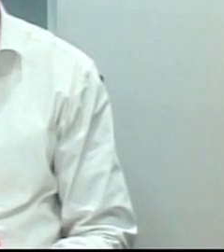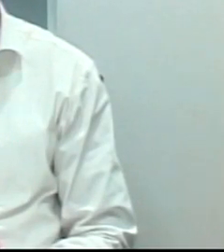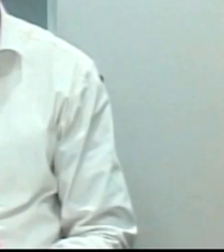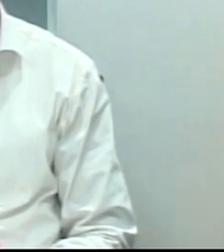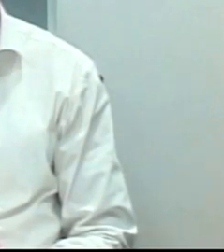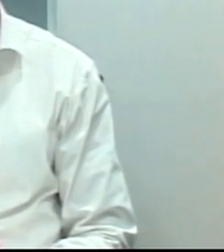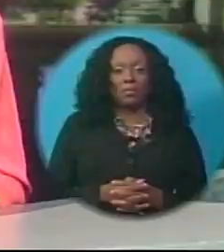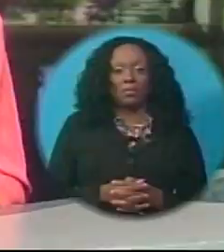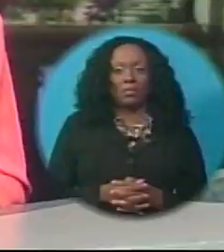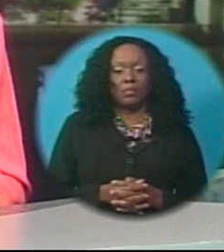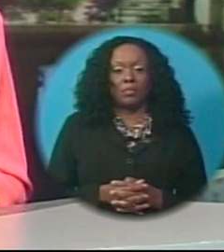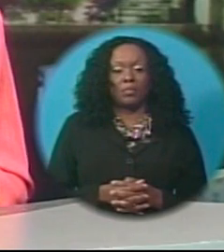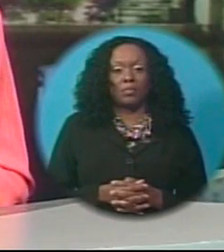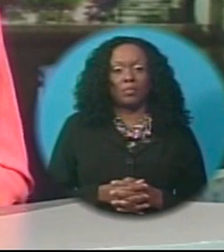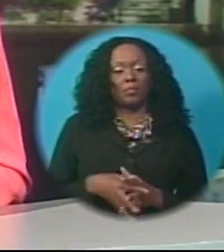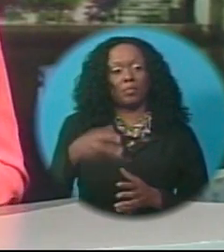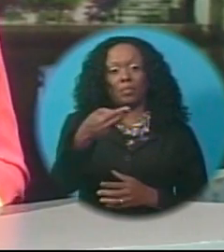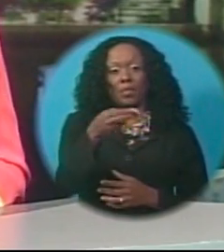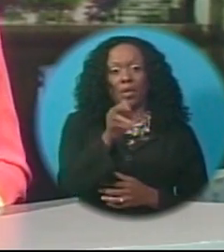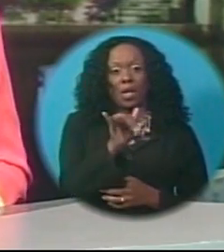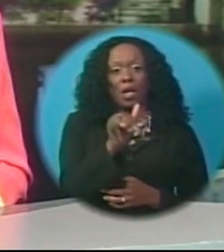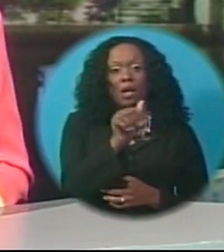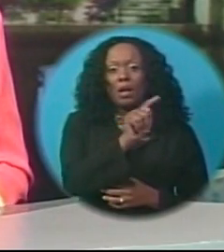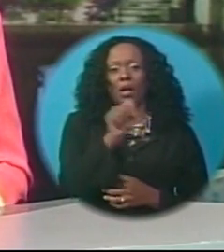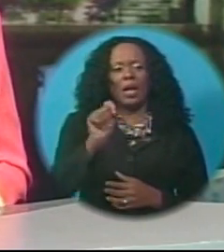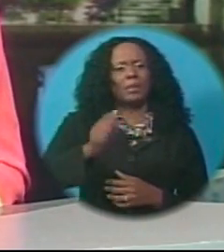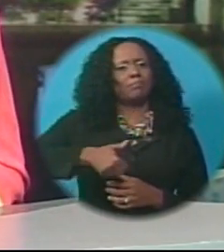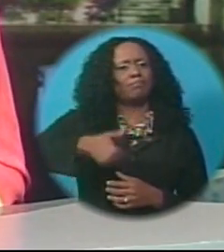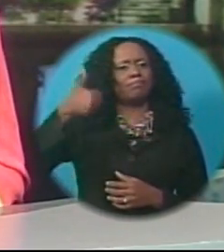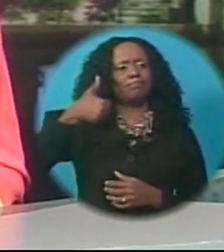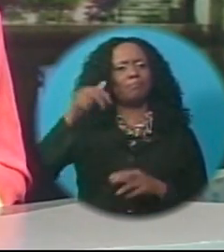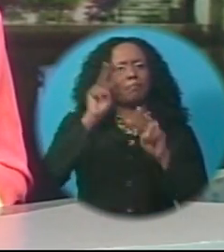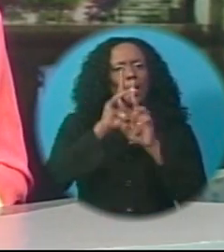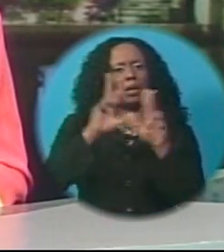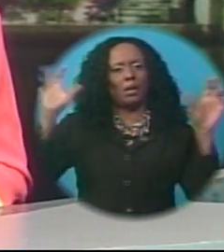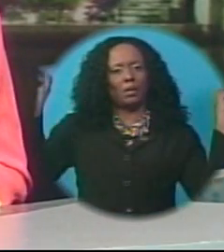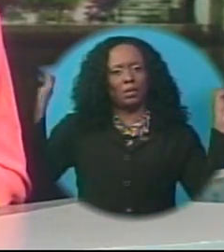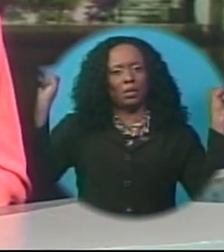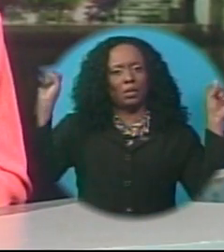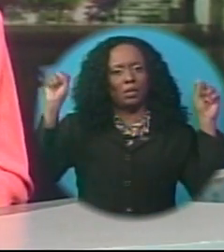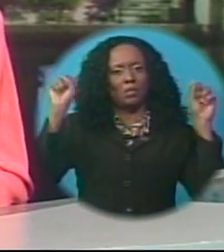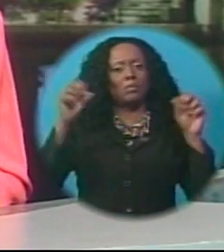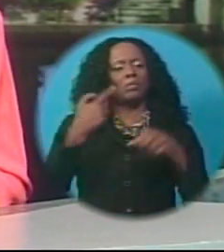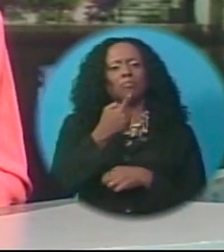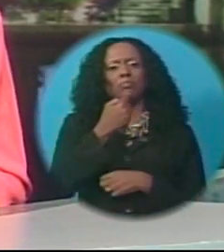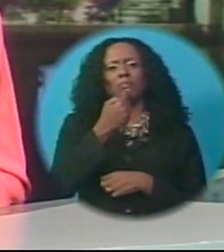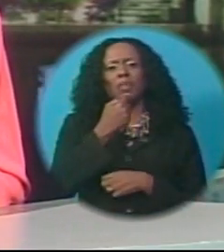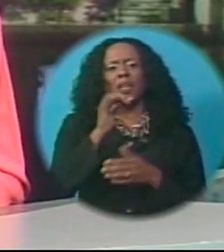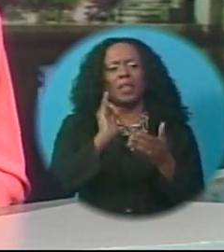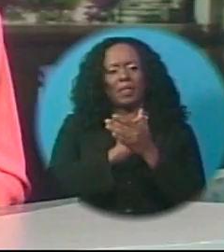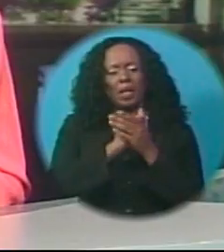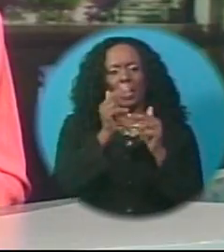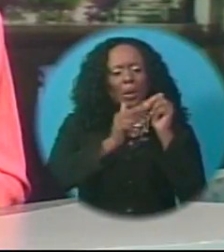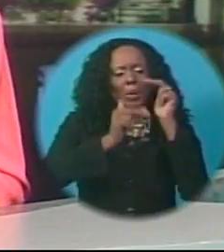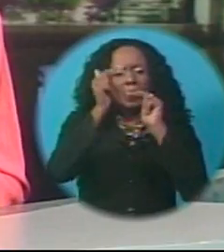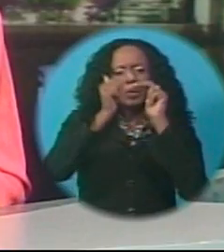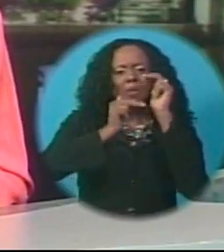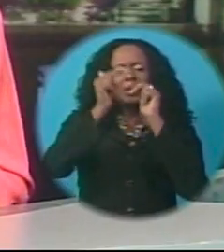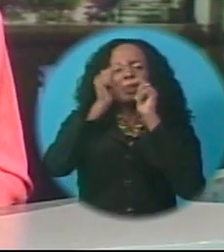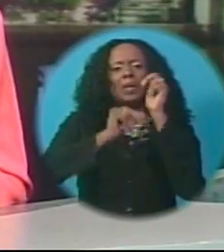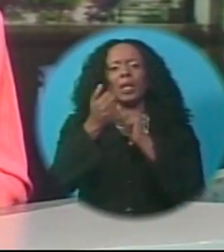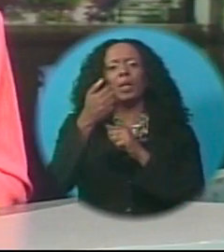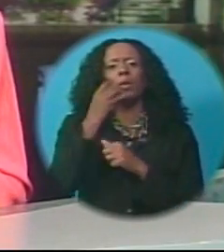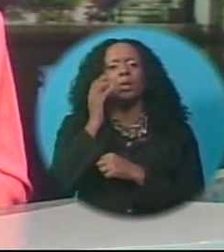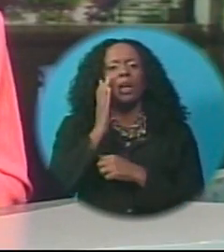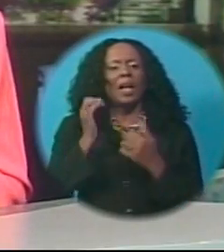inspired locally. And Hyatt's Senior Vice President, Pat McCudden, says the chain has properties in 53 countries